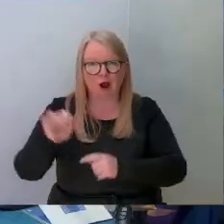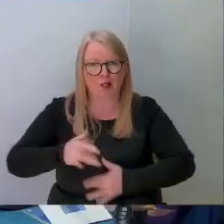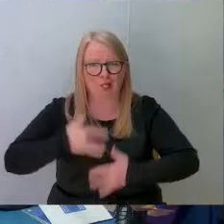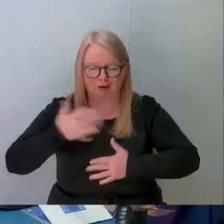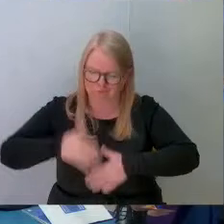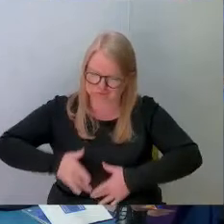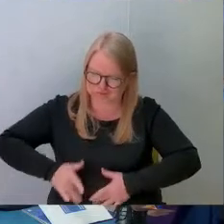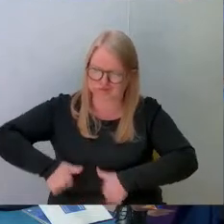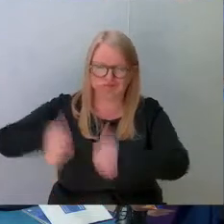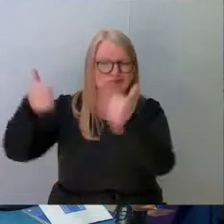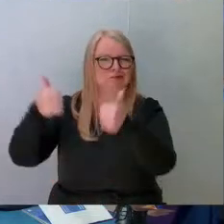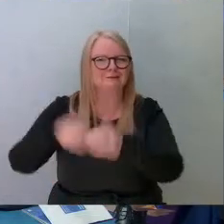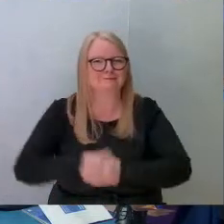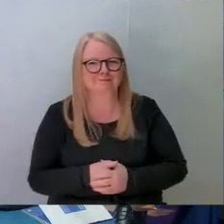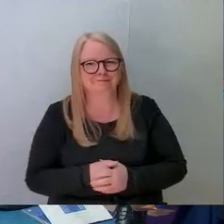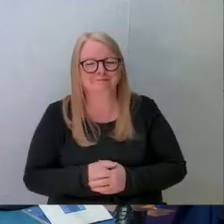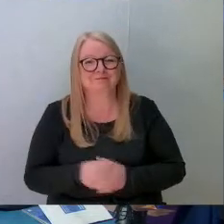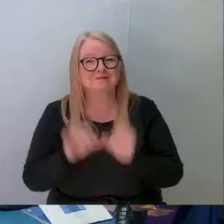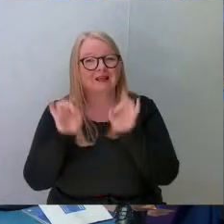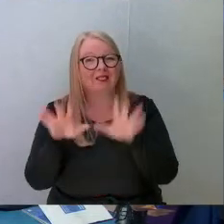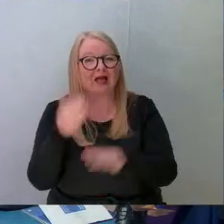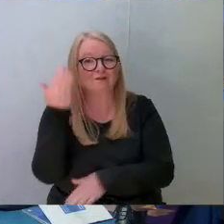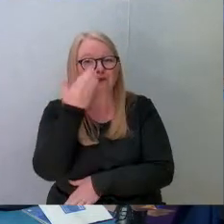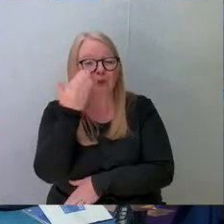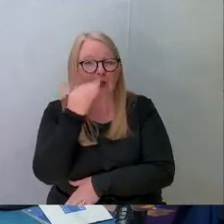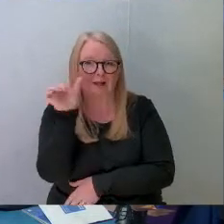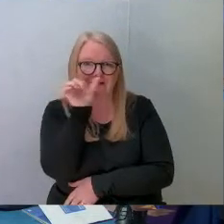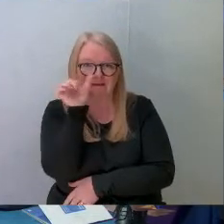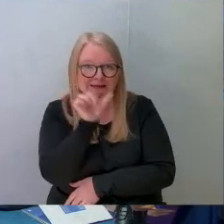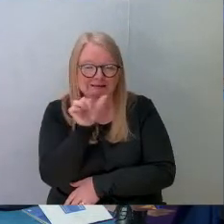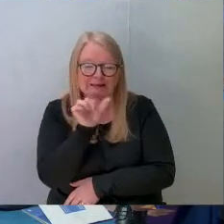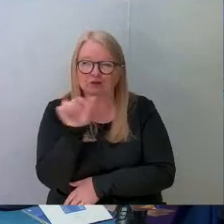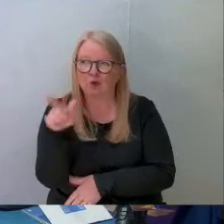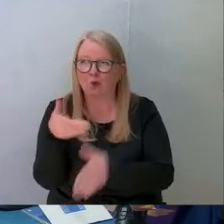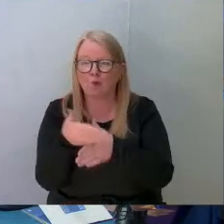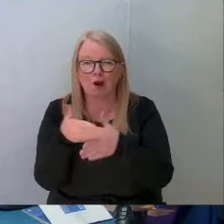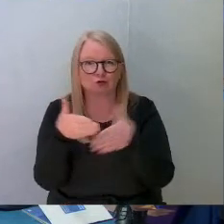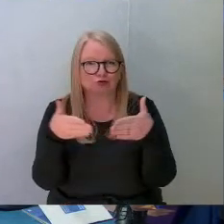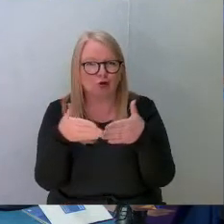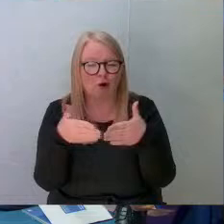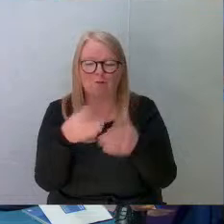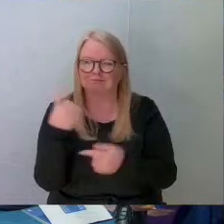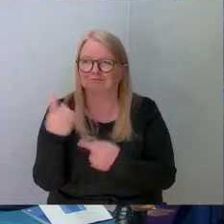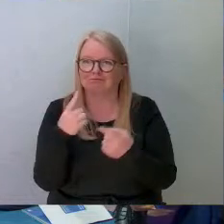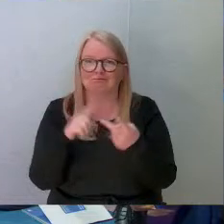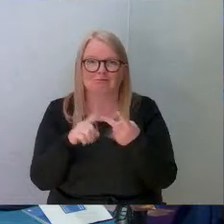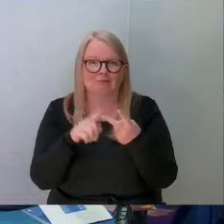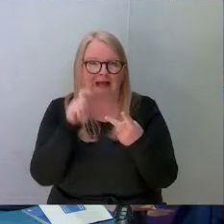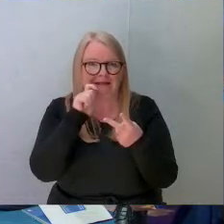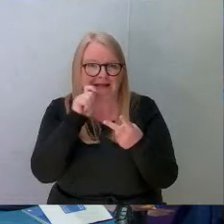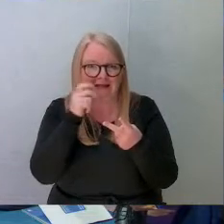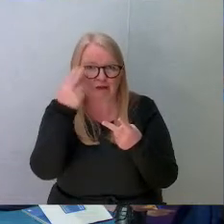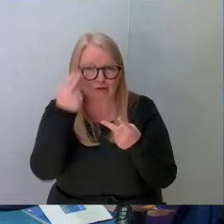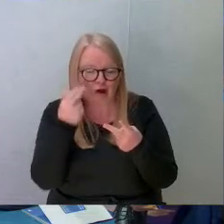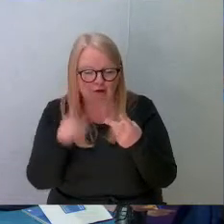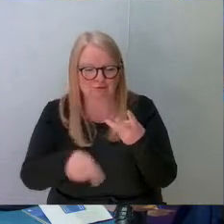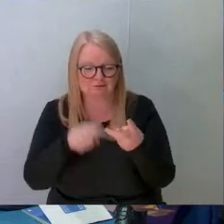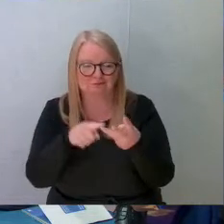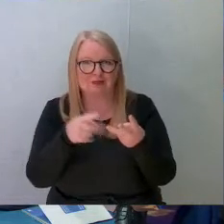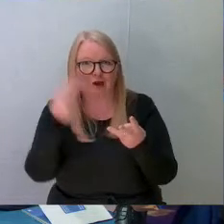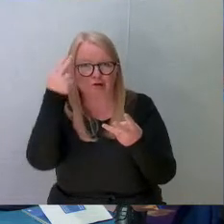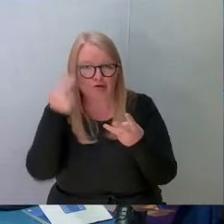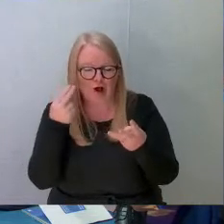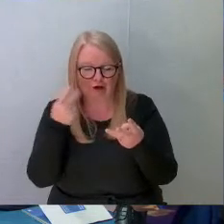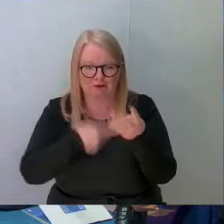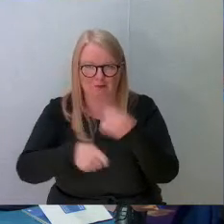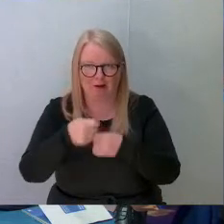full. Sharon left school at 16 to work in a corner shop, was a dental nurse and then a nurse before studying medicine at